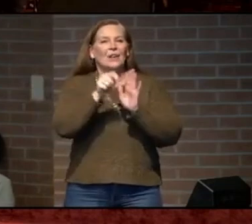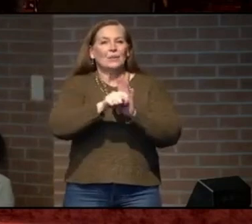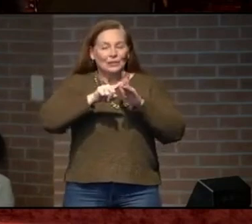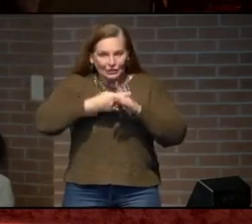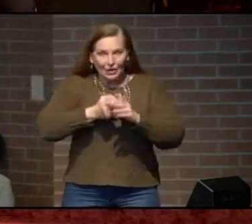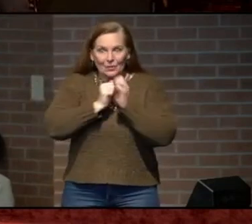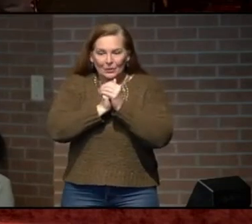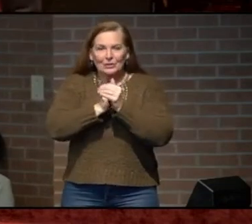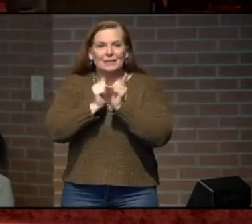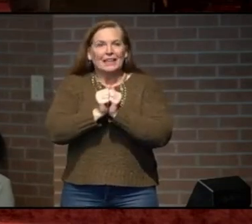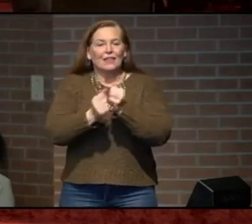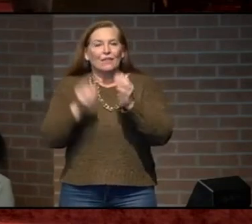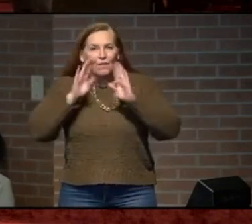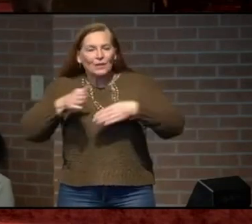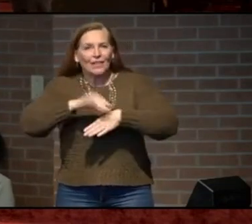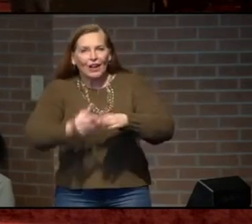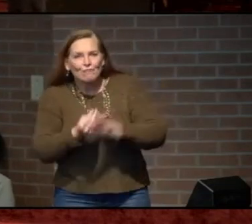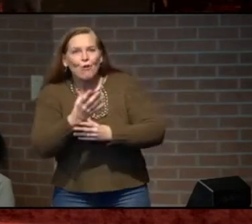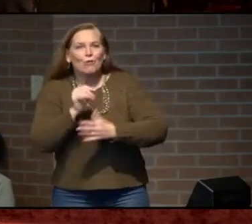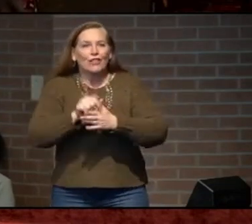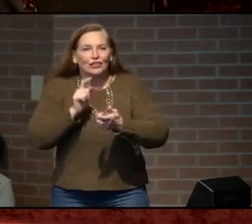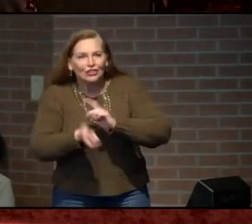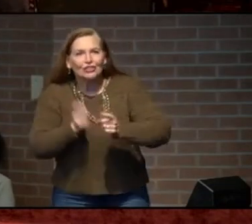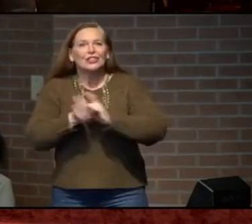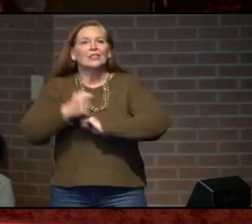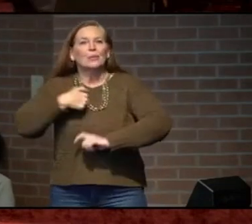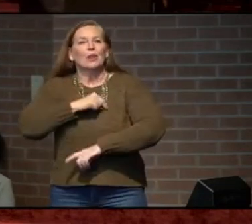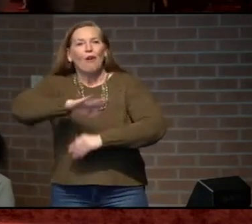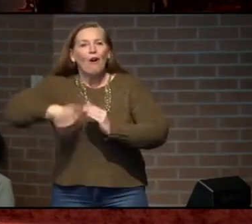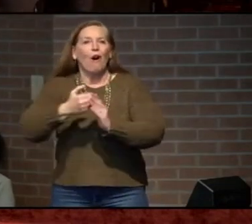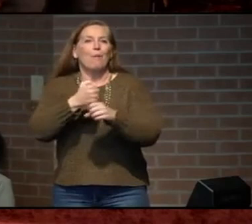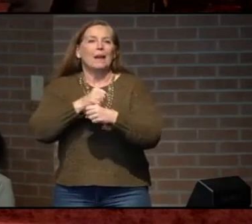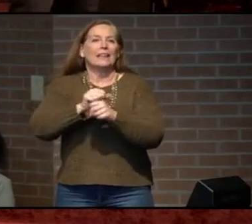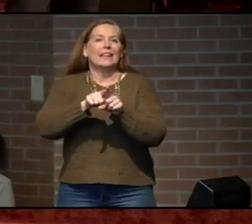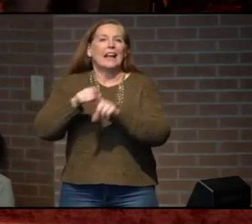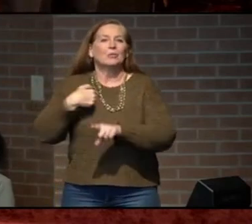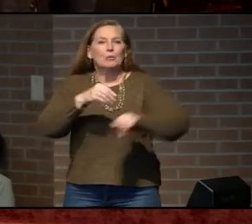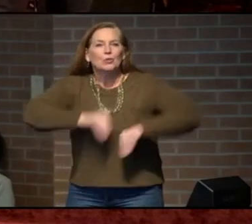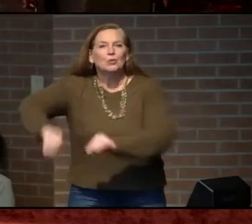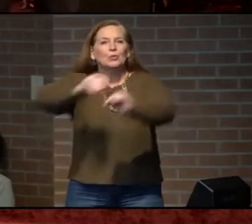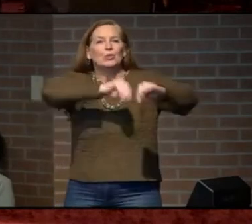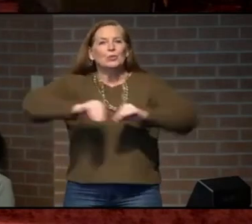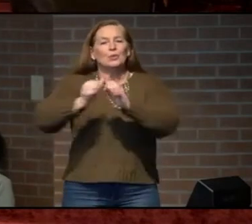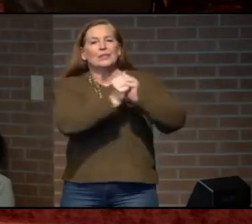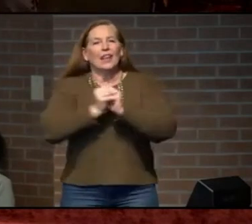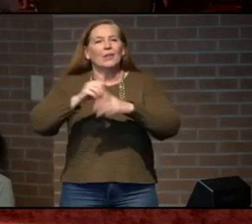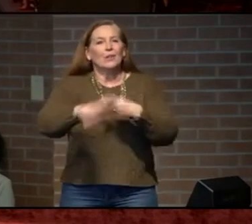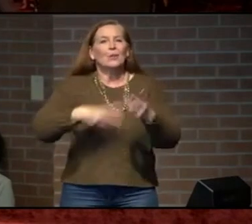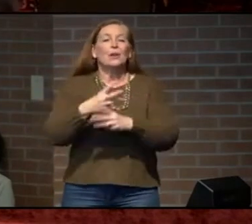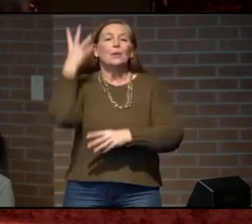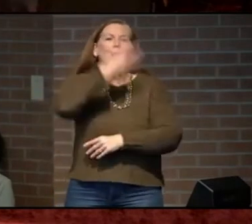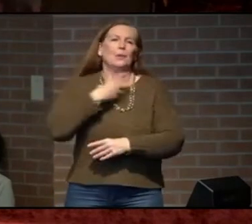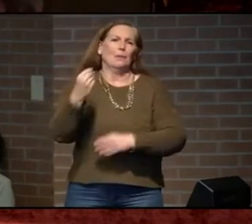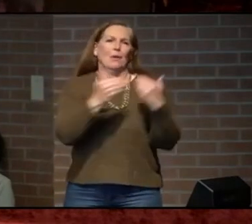on that growth, the changes that we are all making as we move together in this world. It is a beautiful reminder of what it means